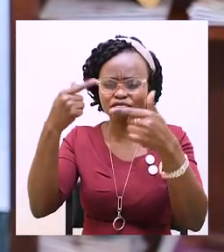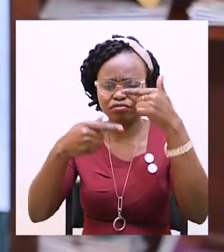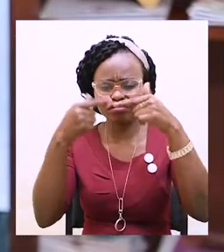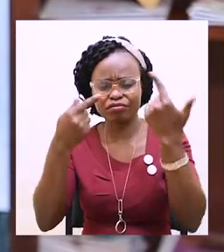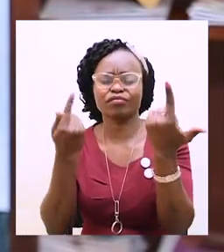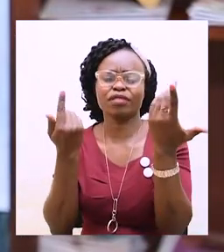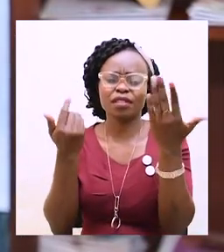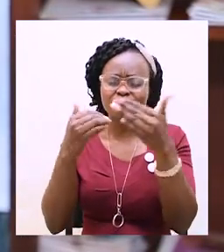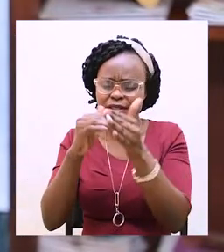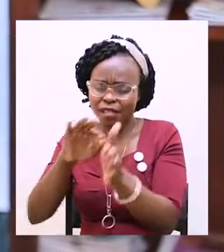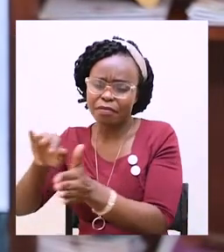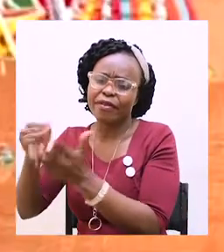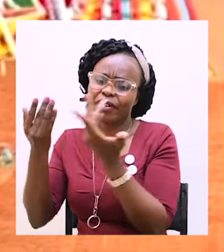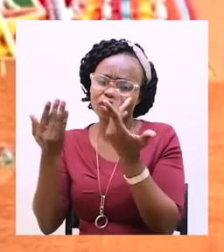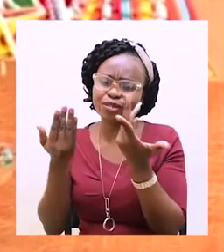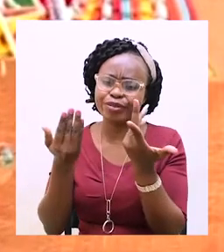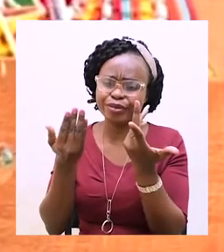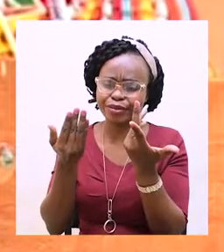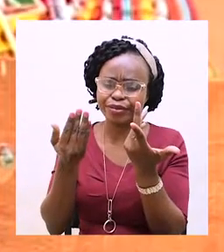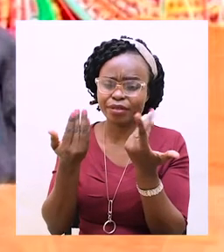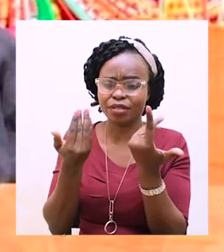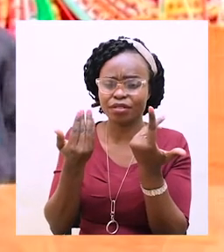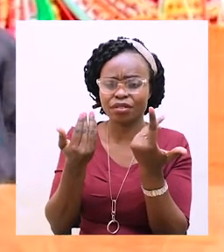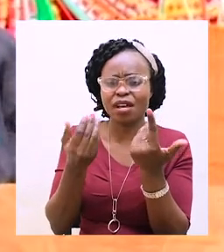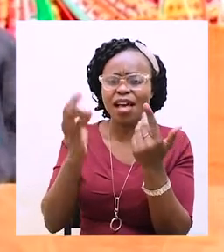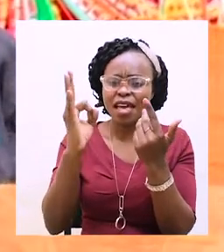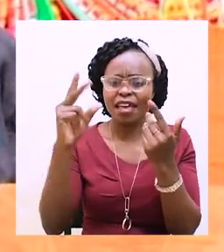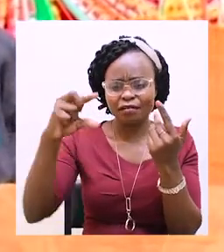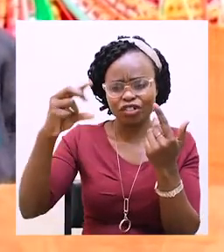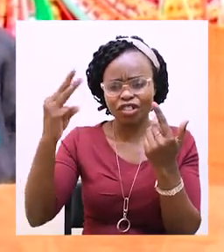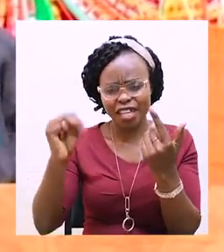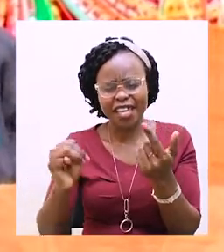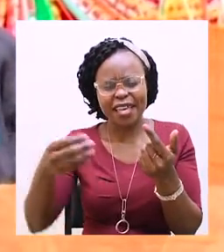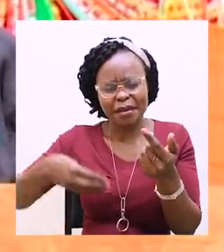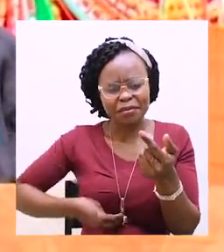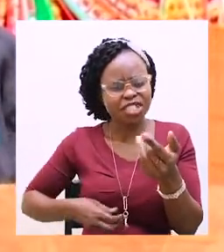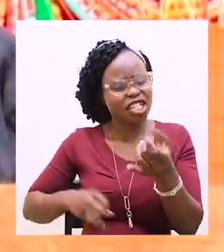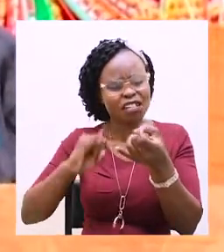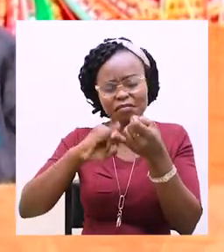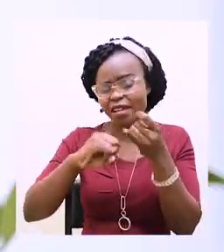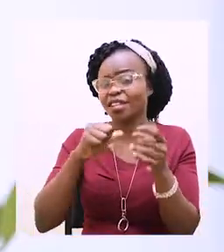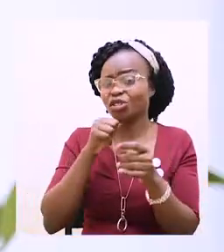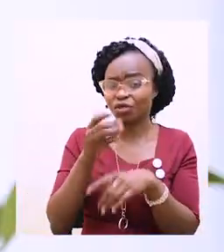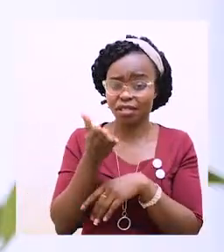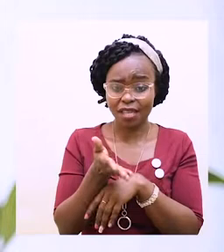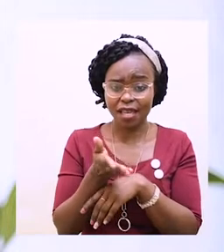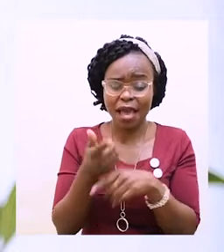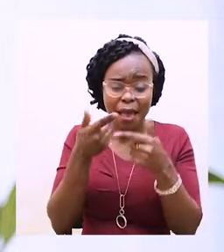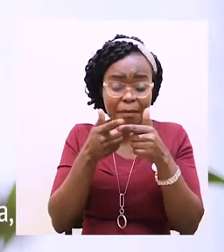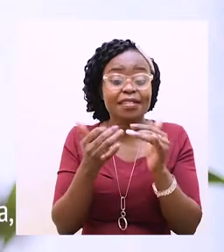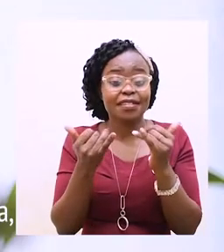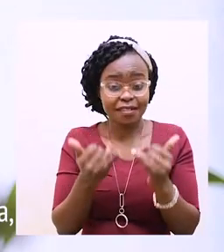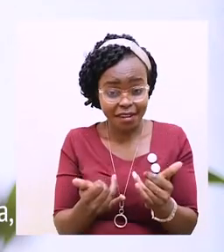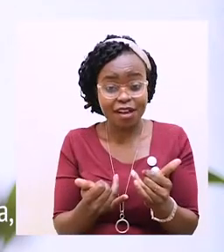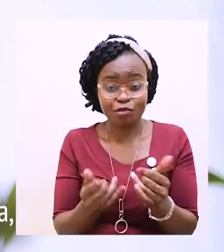for instance, the discrimination, the discriminative norms, FGM, child marriage, have not been in the picture.